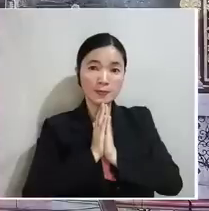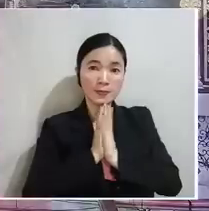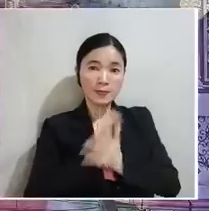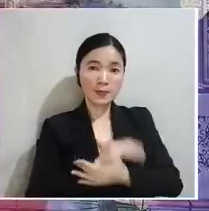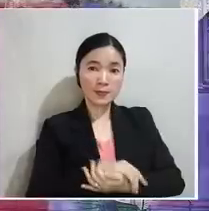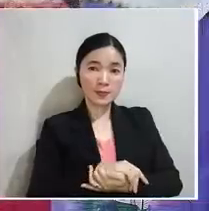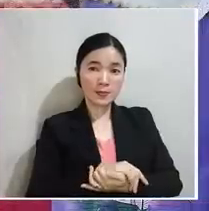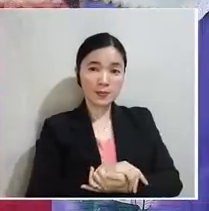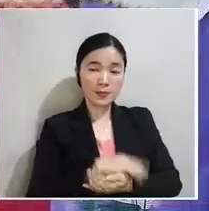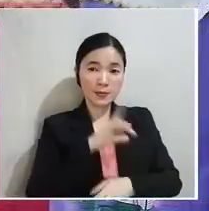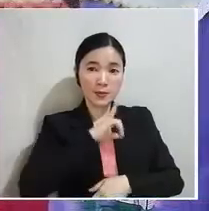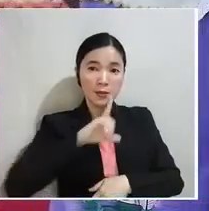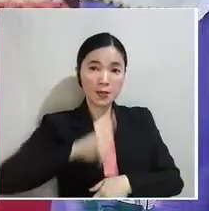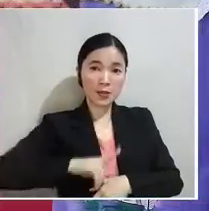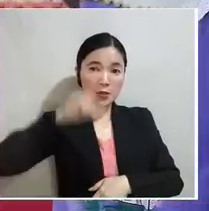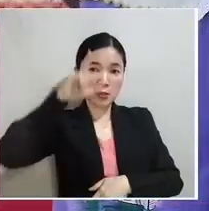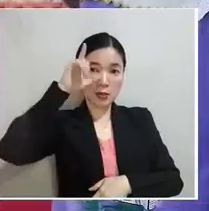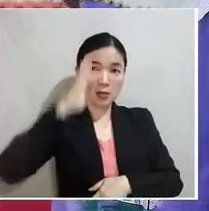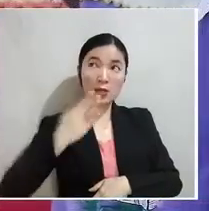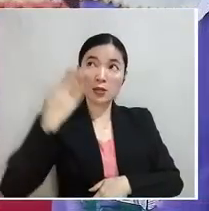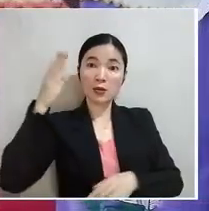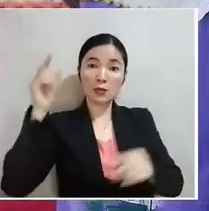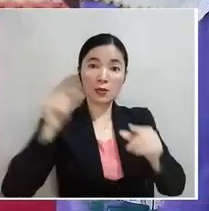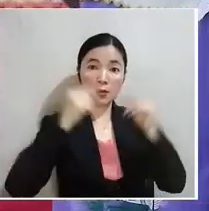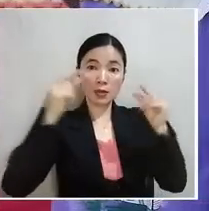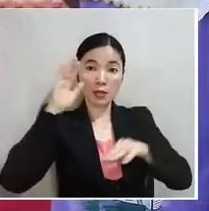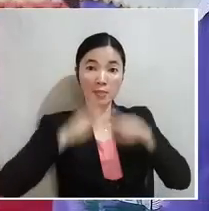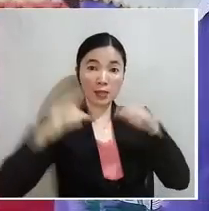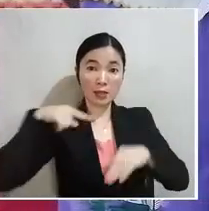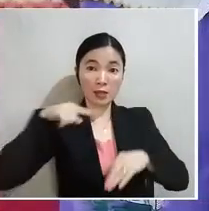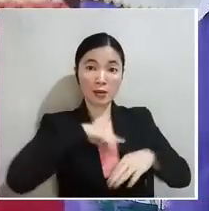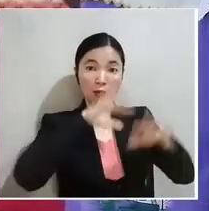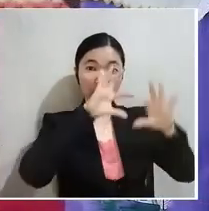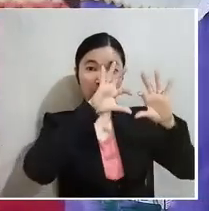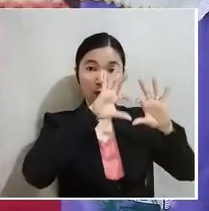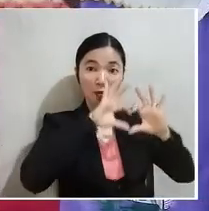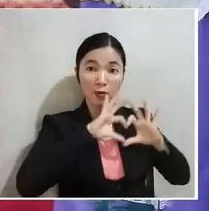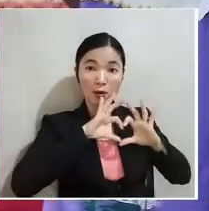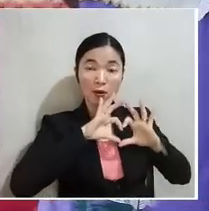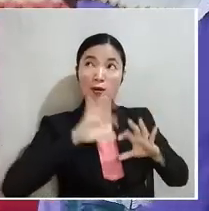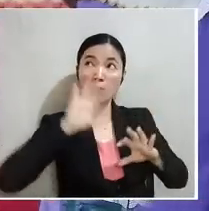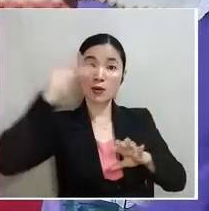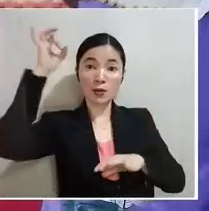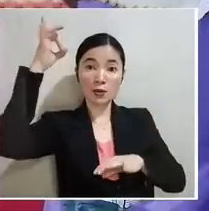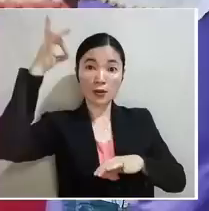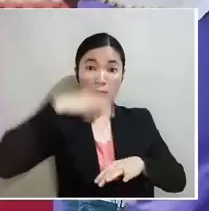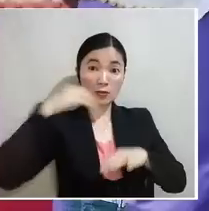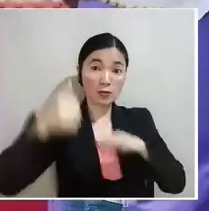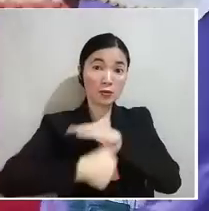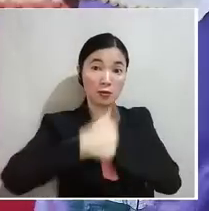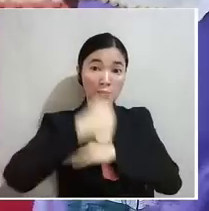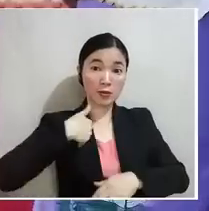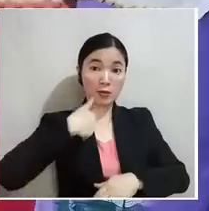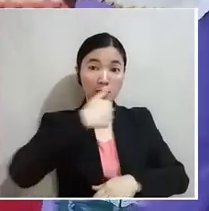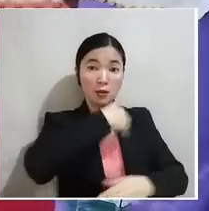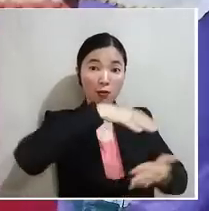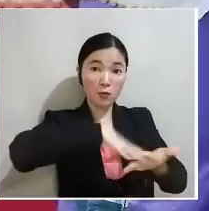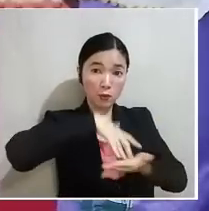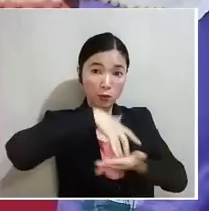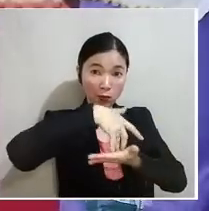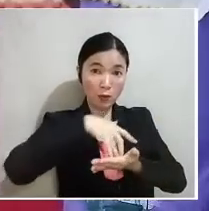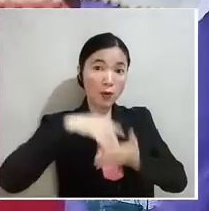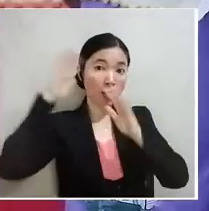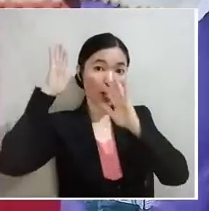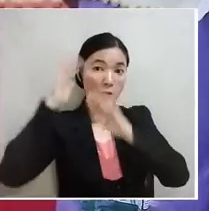Lord God, you are greater than our hearts. Your grace overcomes our weaknesses. May we celebrate